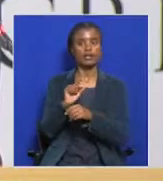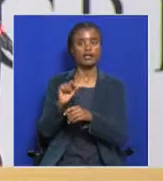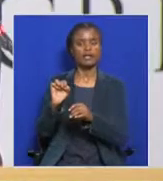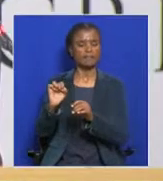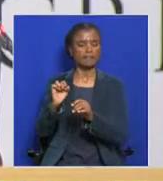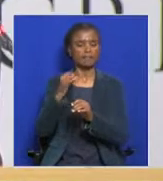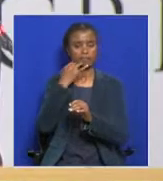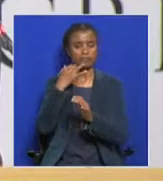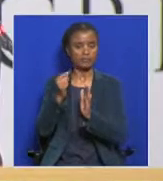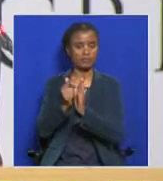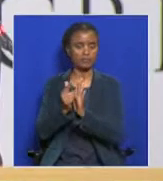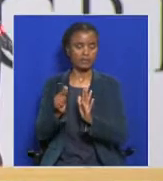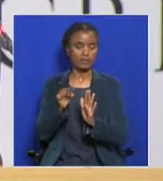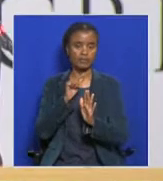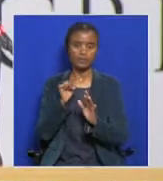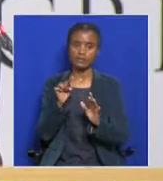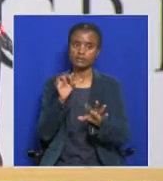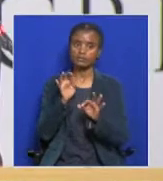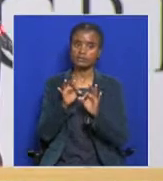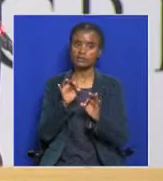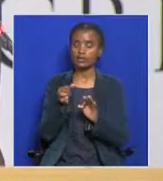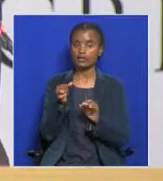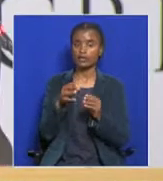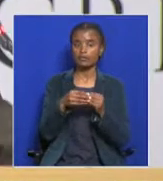other members and able to